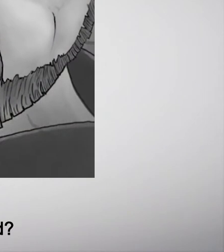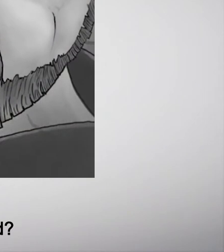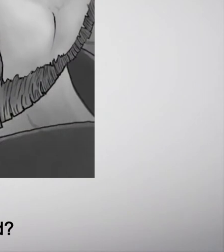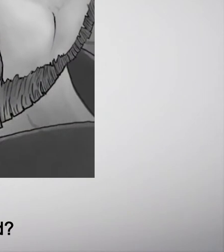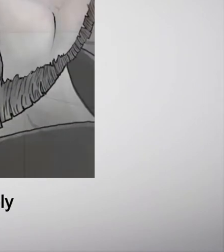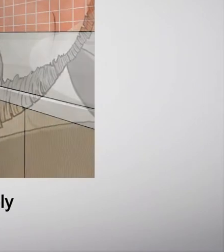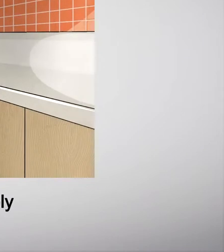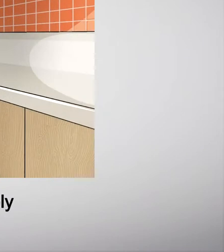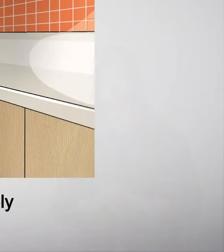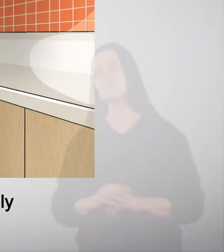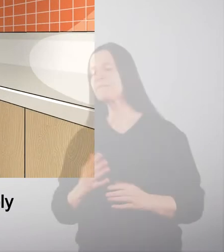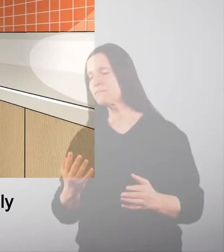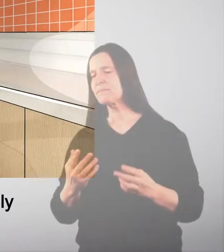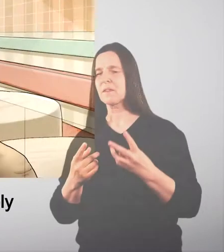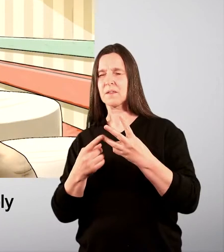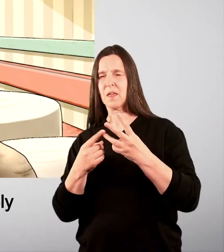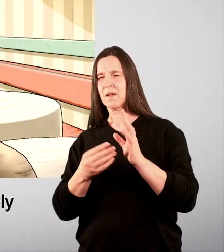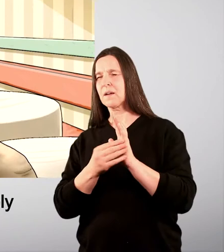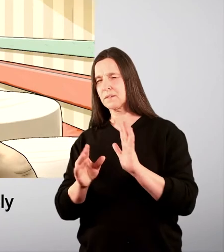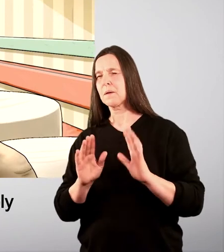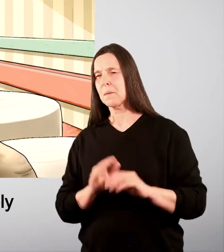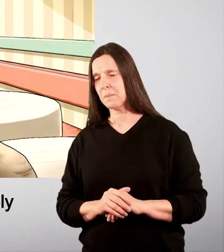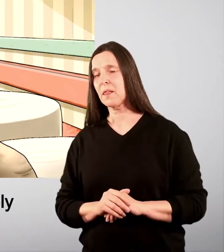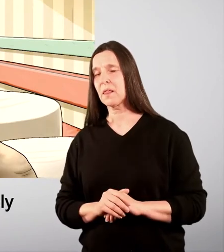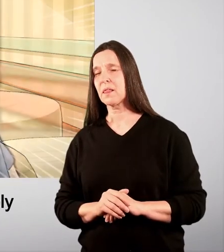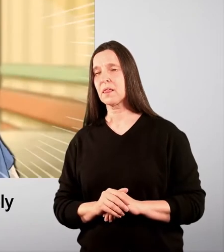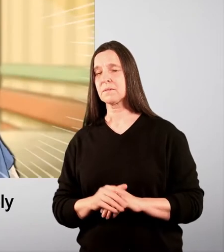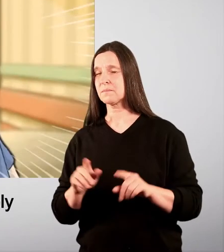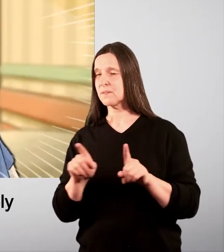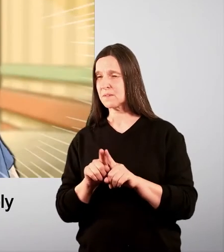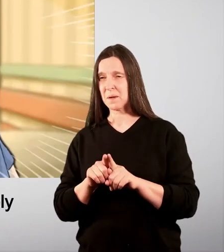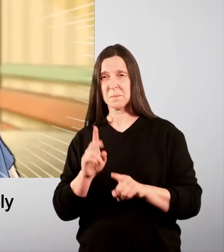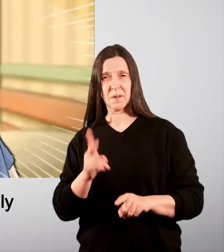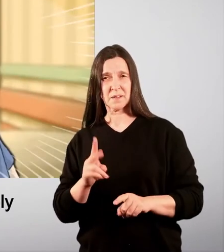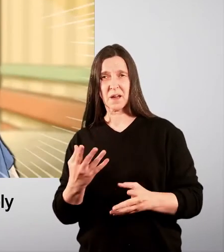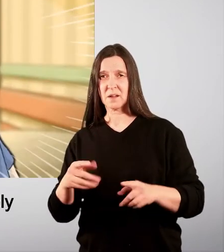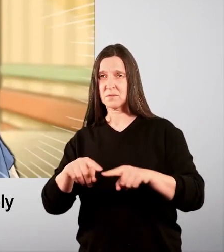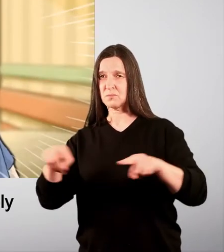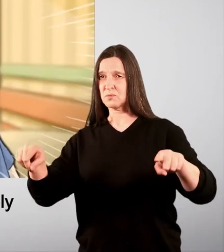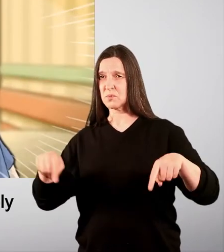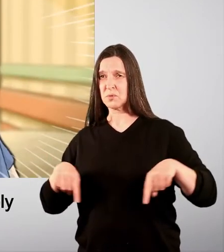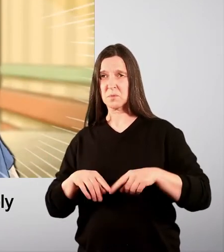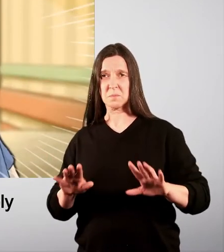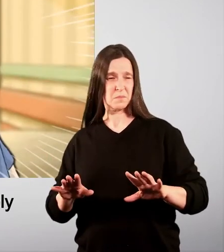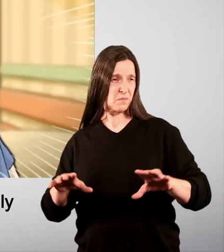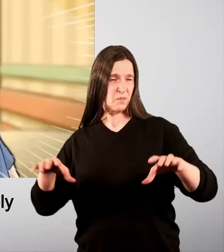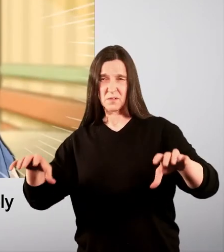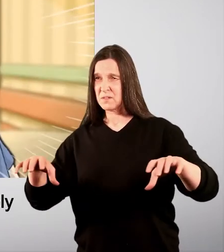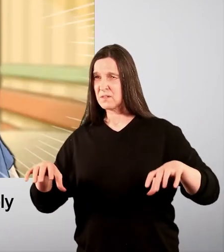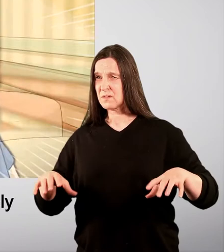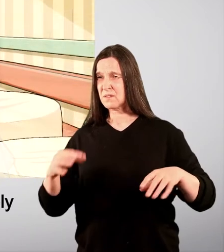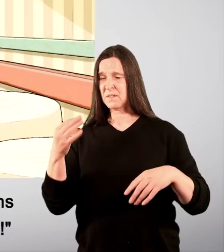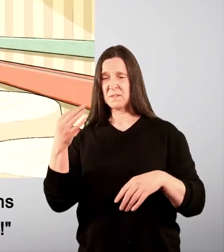feel threatened? Same cafe, same man. He shouts aggressively, "I'm going to knock your block